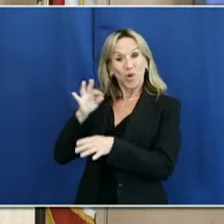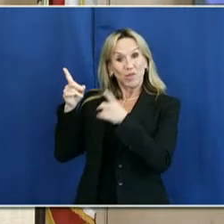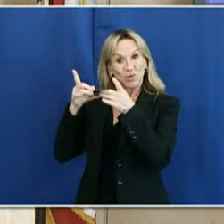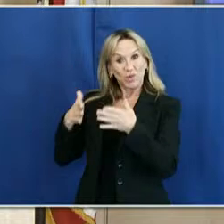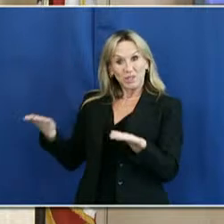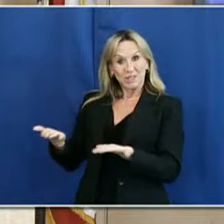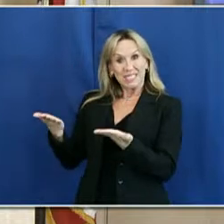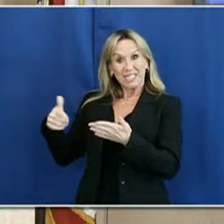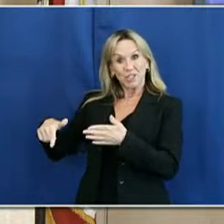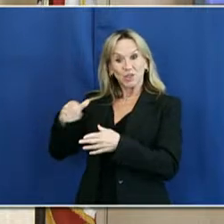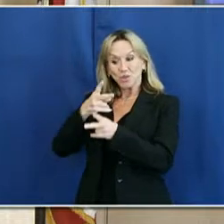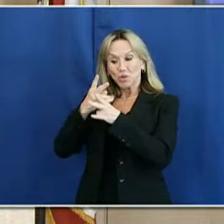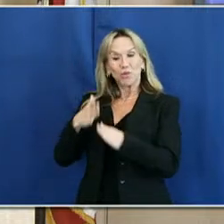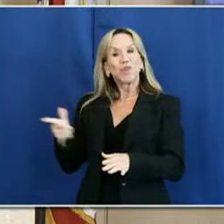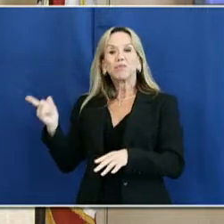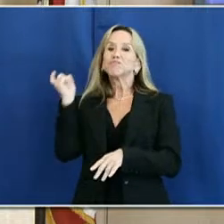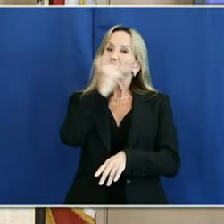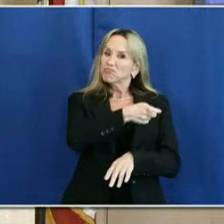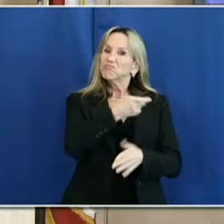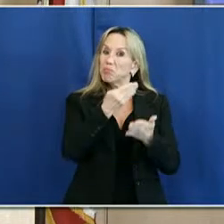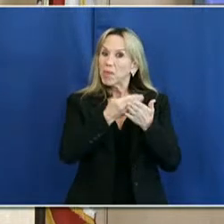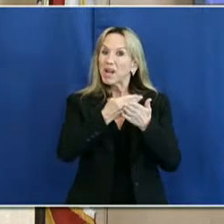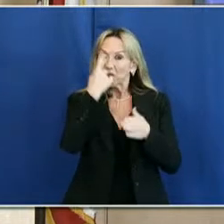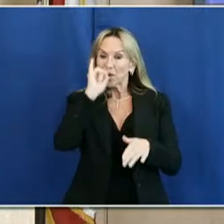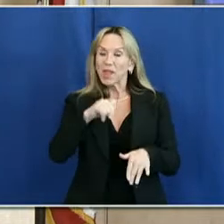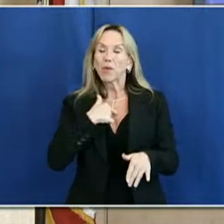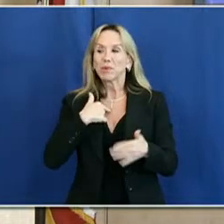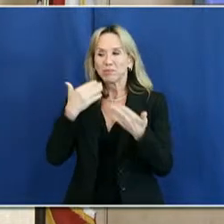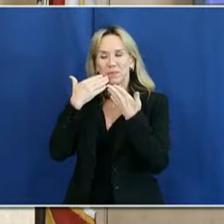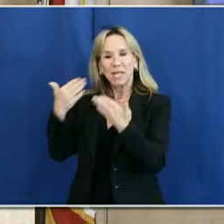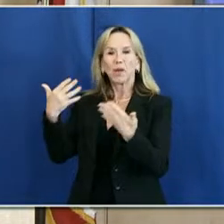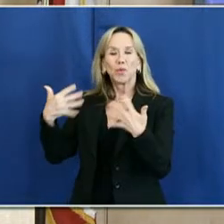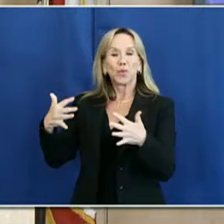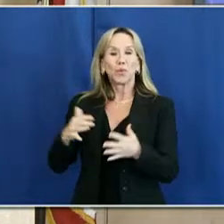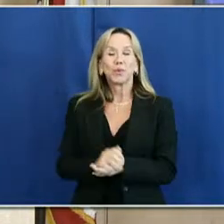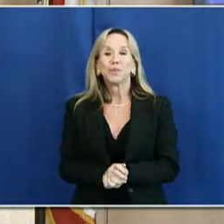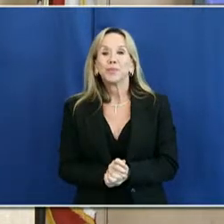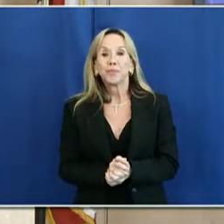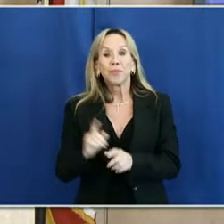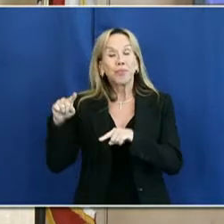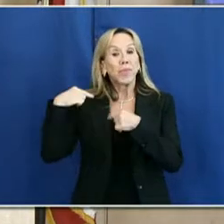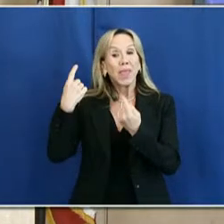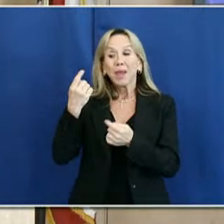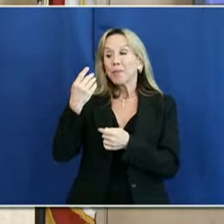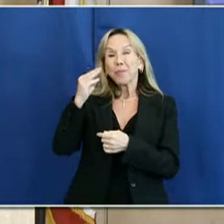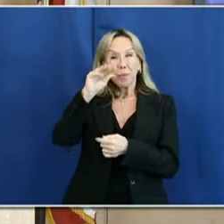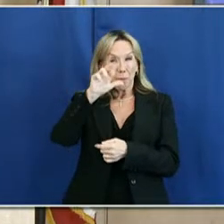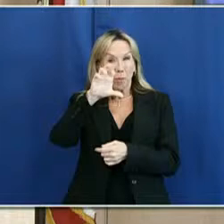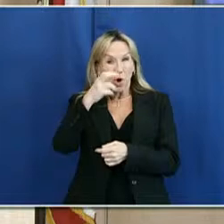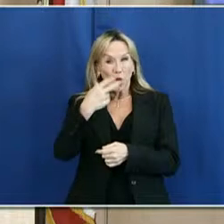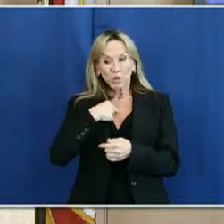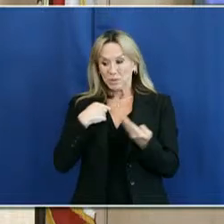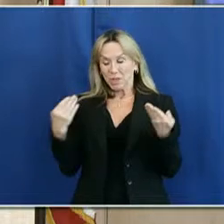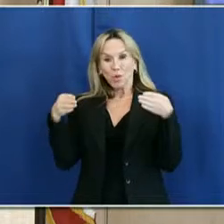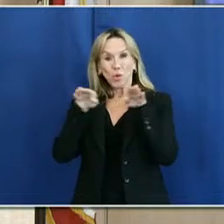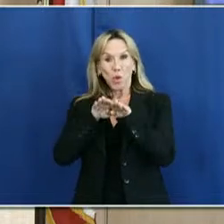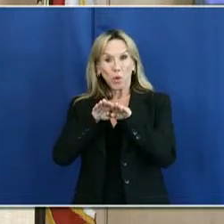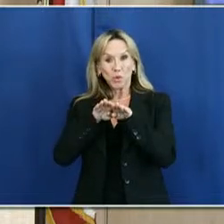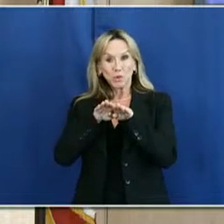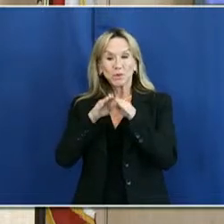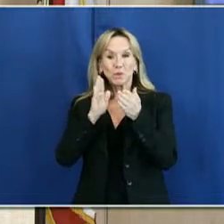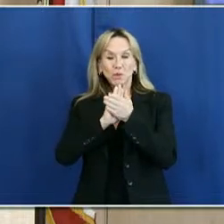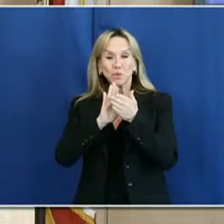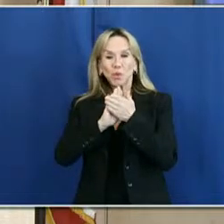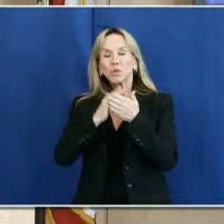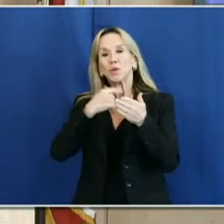that. Ever since schools made the decision in March to close campuses to prevent the spread of COVID, we have been focused on